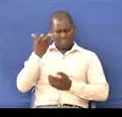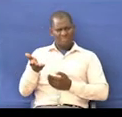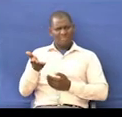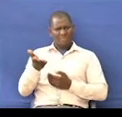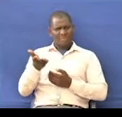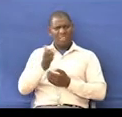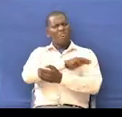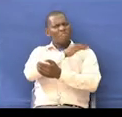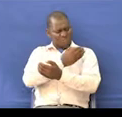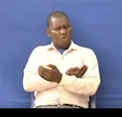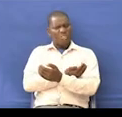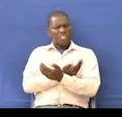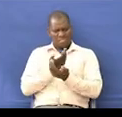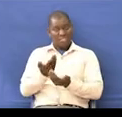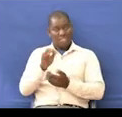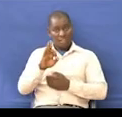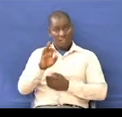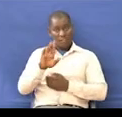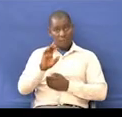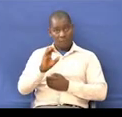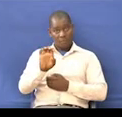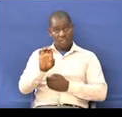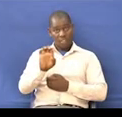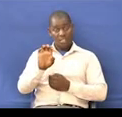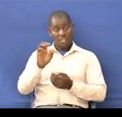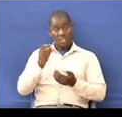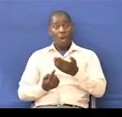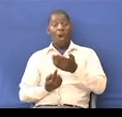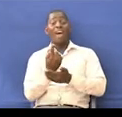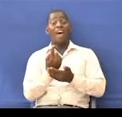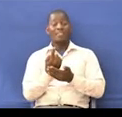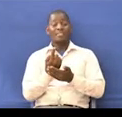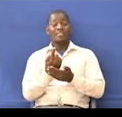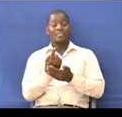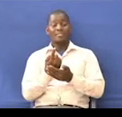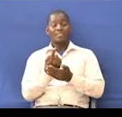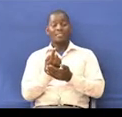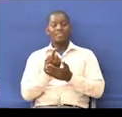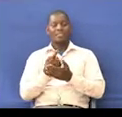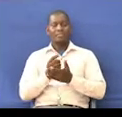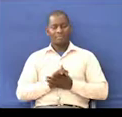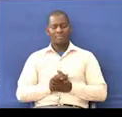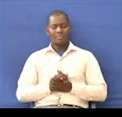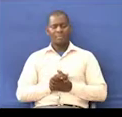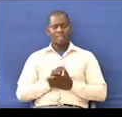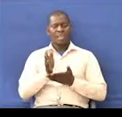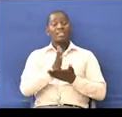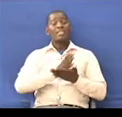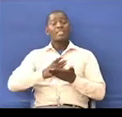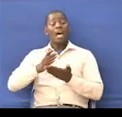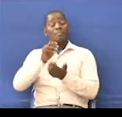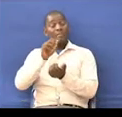force which are almost occurring? Let us list them here. Some